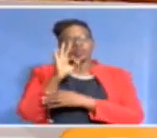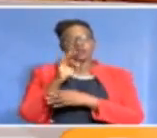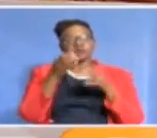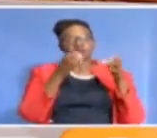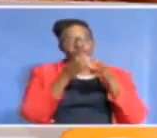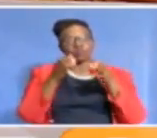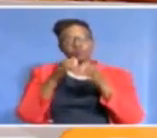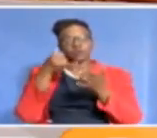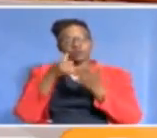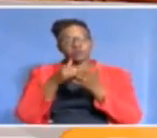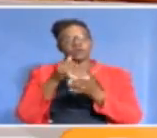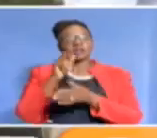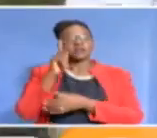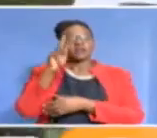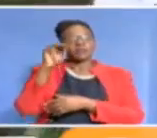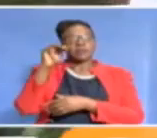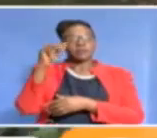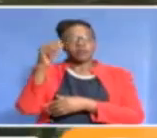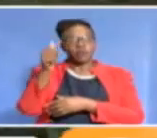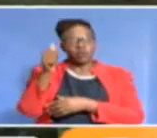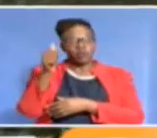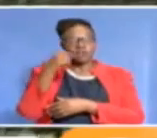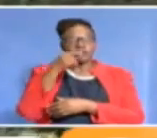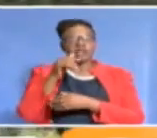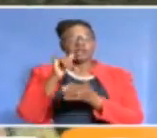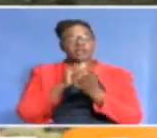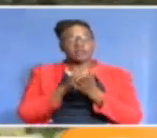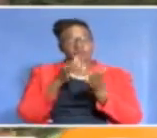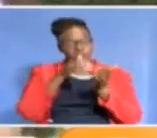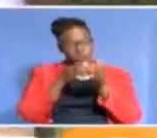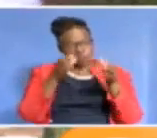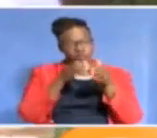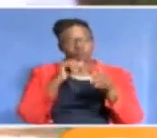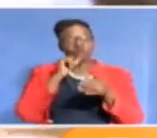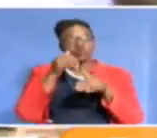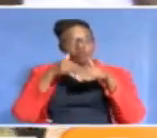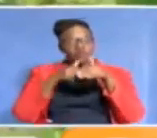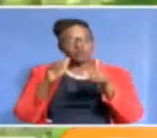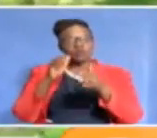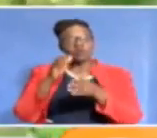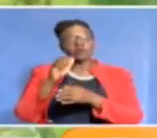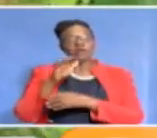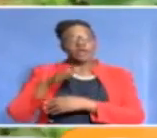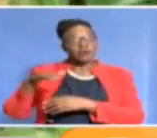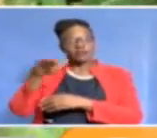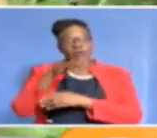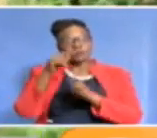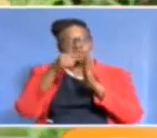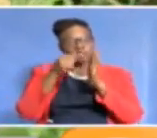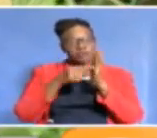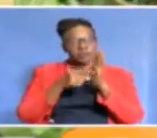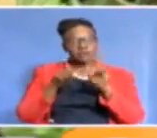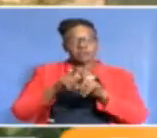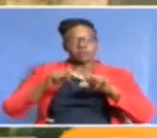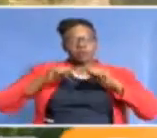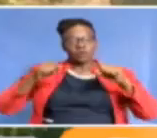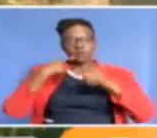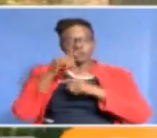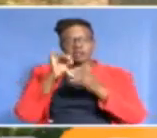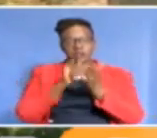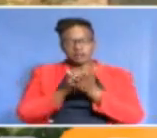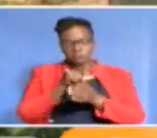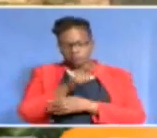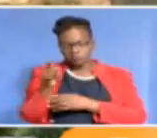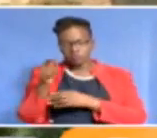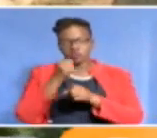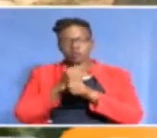Management Authority, says the mines have not complied with environmental regulations. The officials say such operators give the country